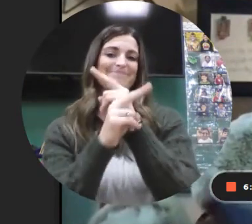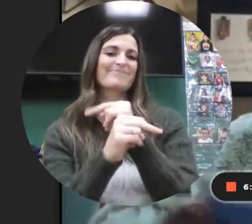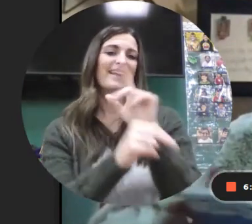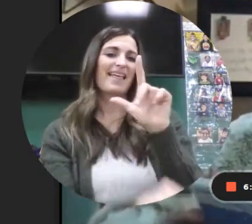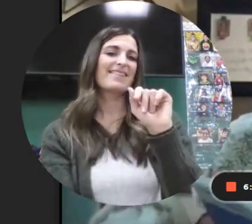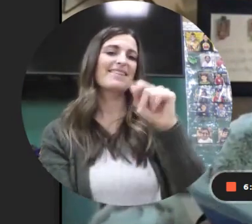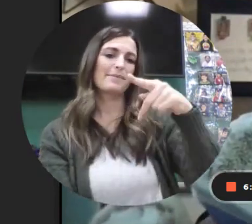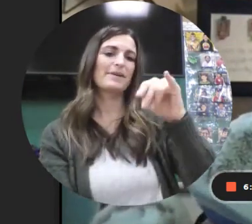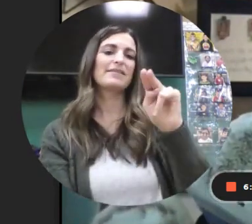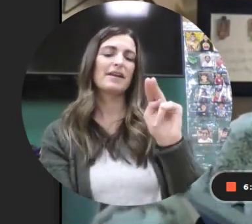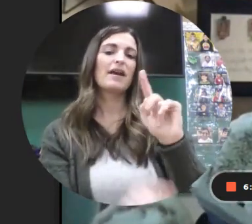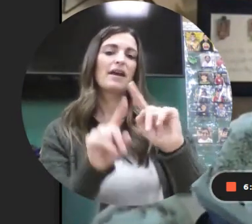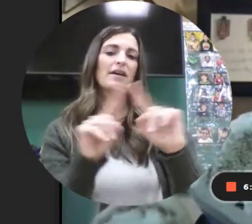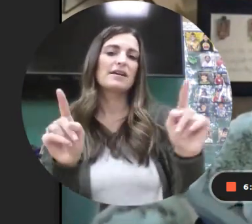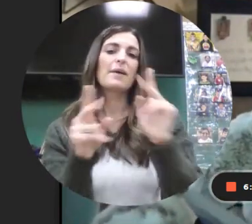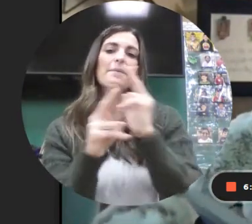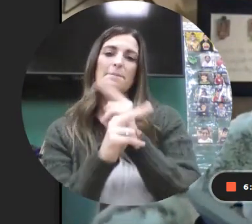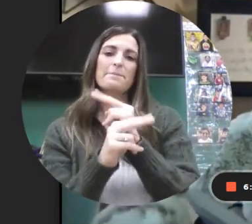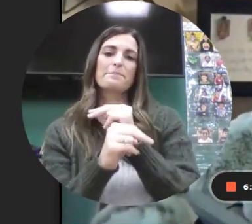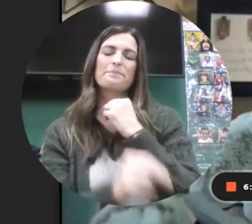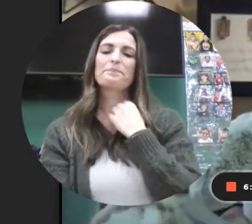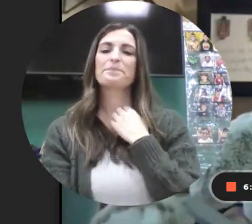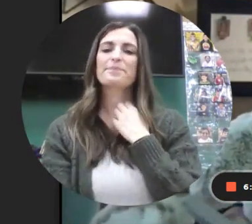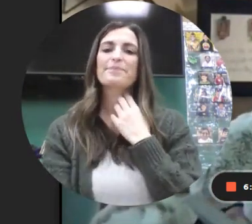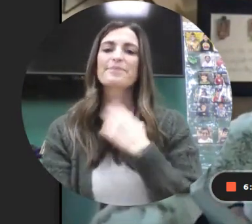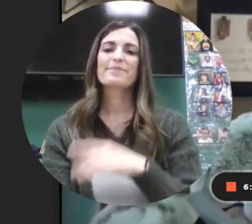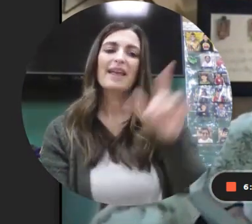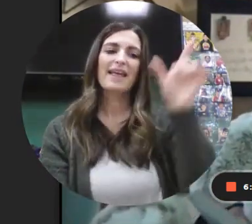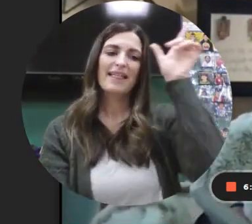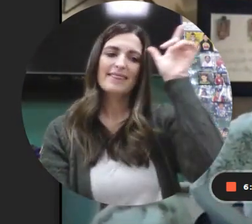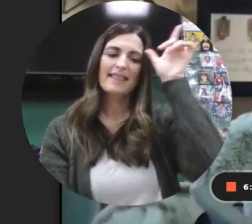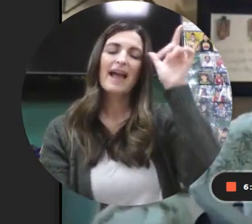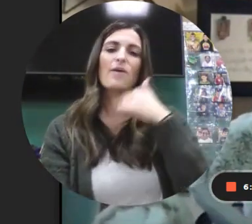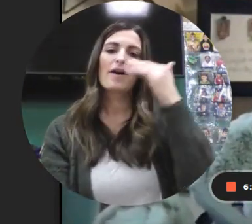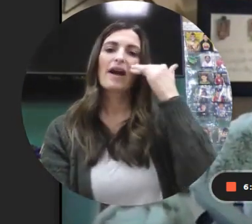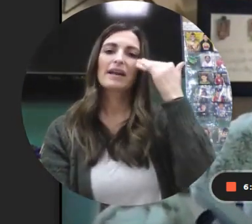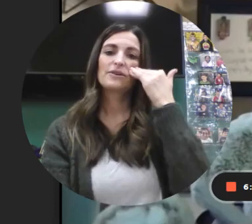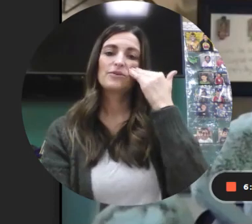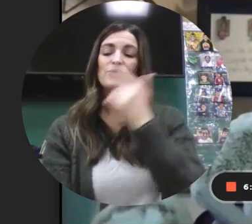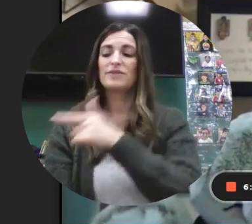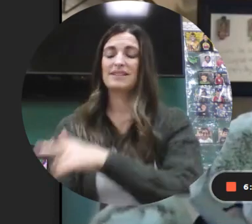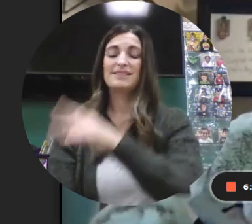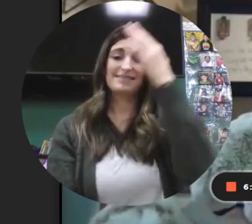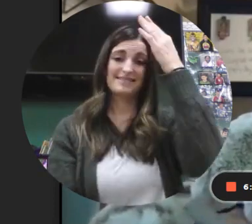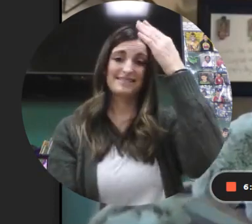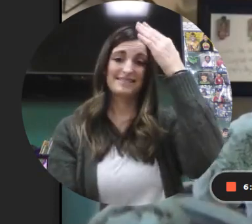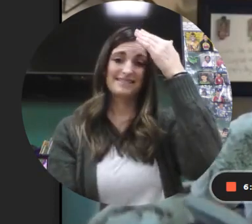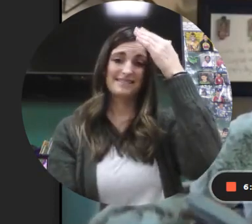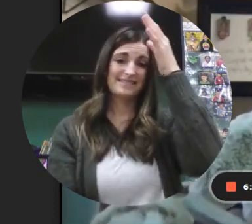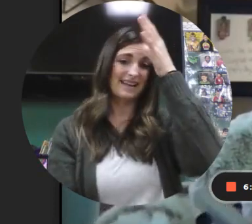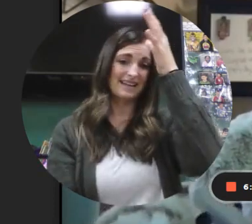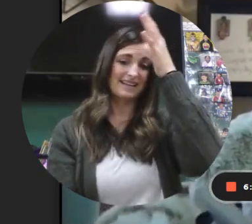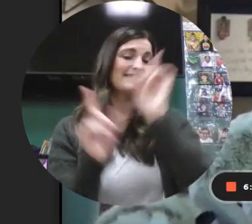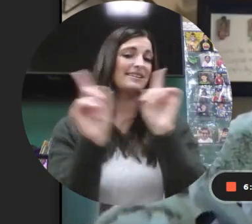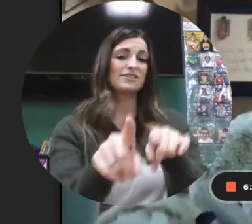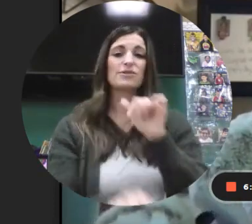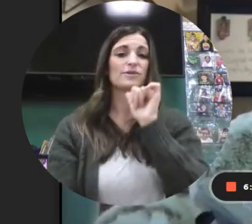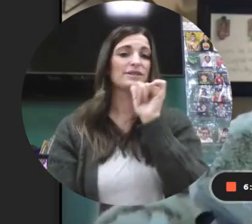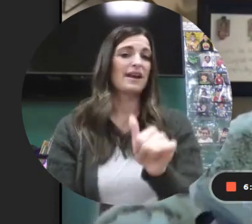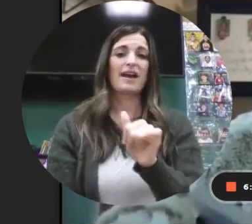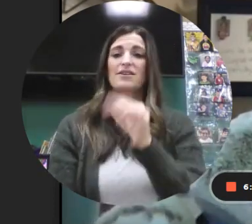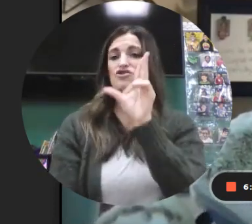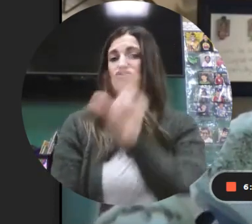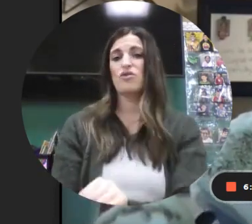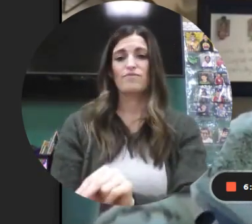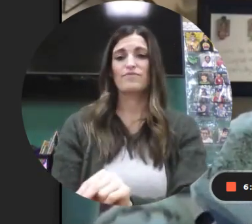but I nicknamed him Lappy. I knew with each passing second that Dad's answer was likely to be no. I kissed the